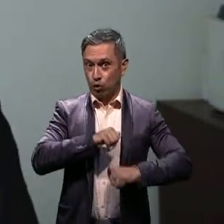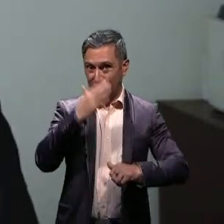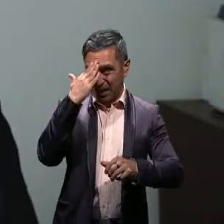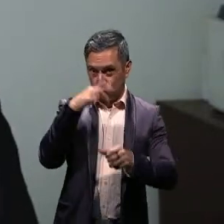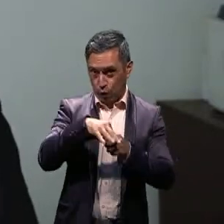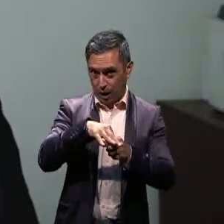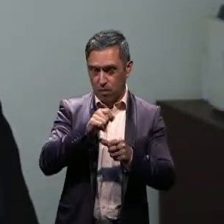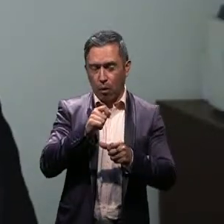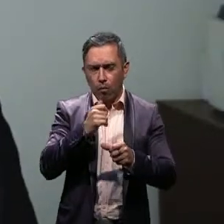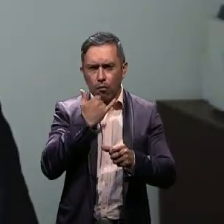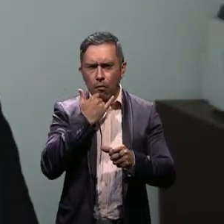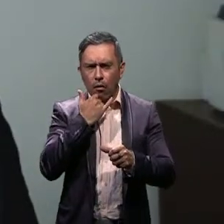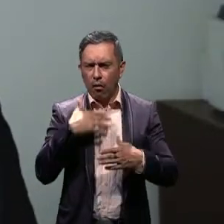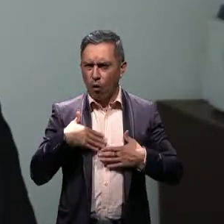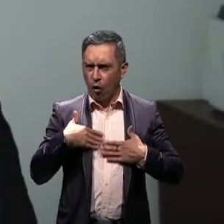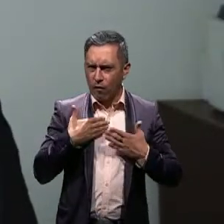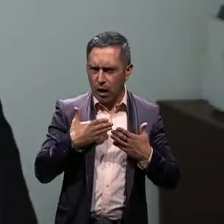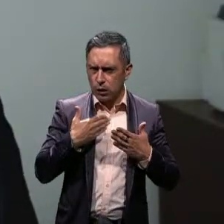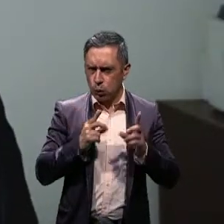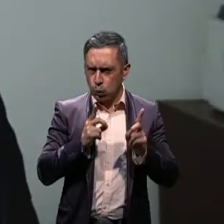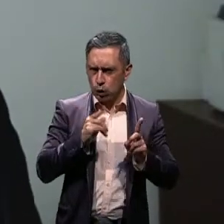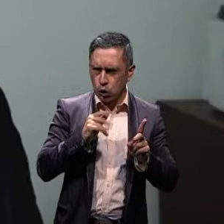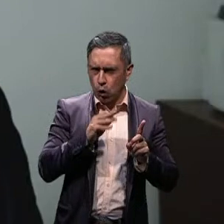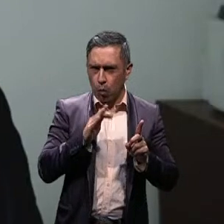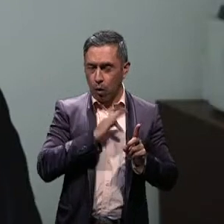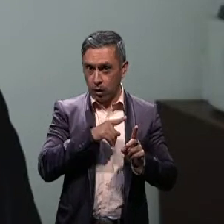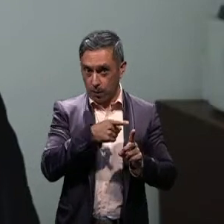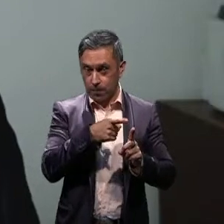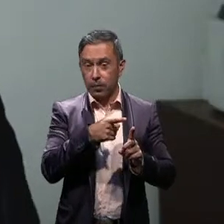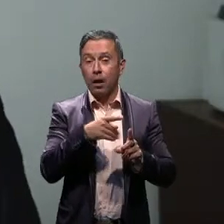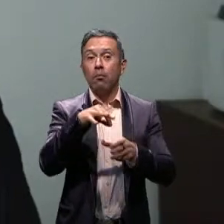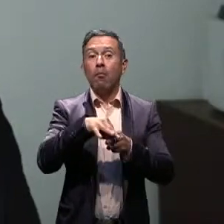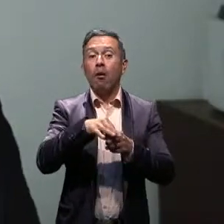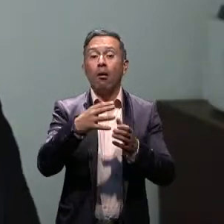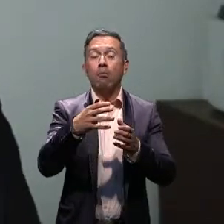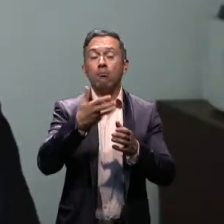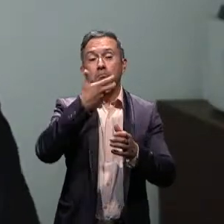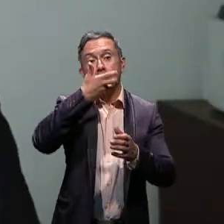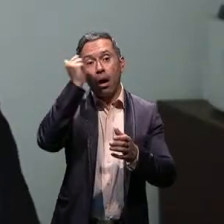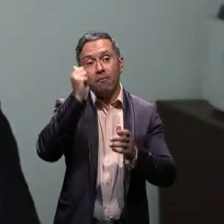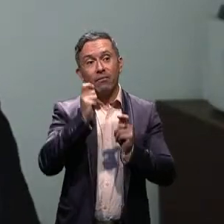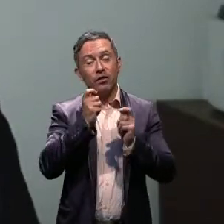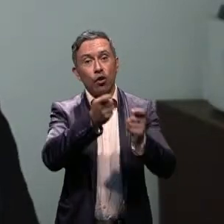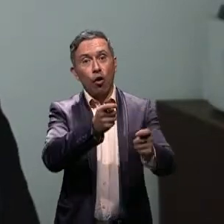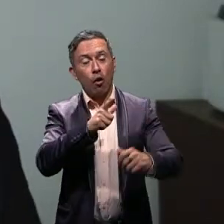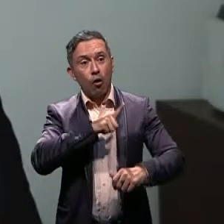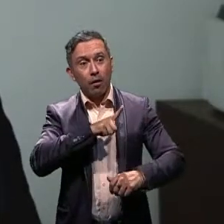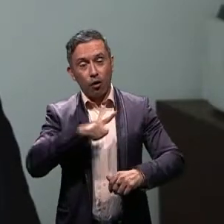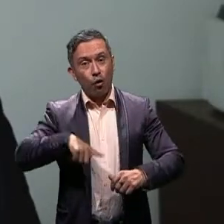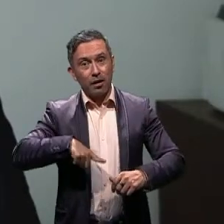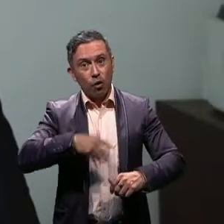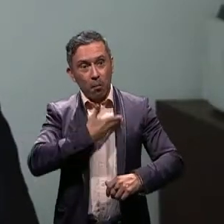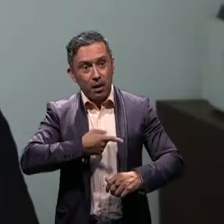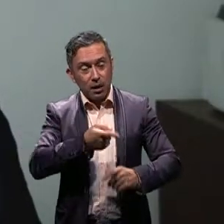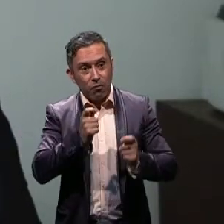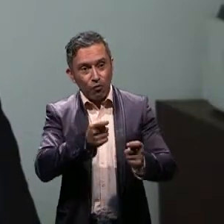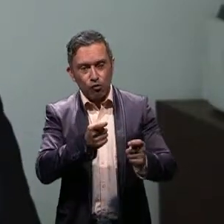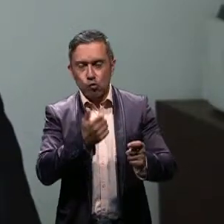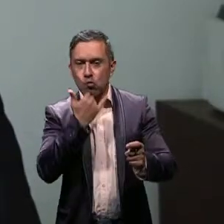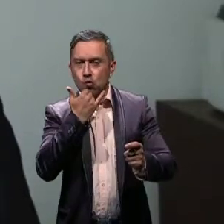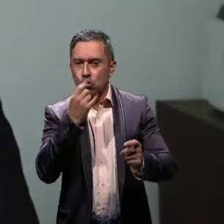that have compromised the credibility of the elections and the electoral bodies in order to